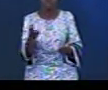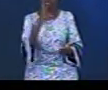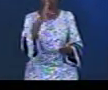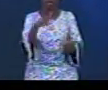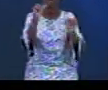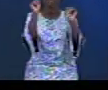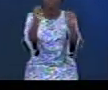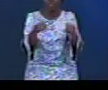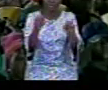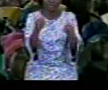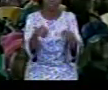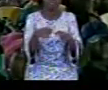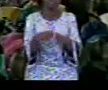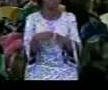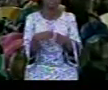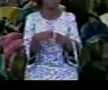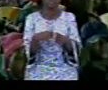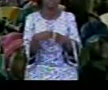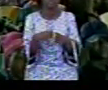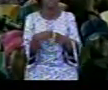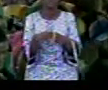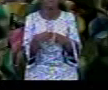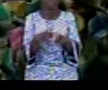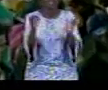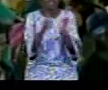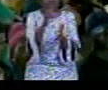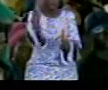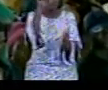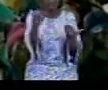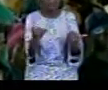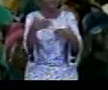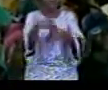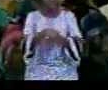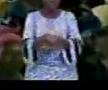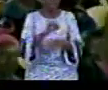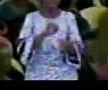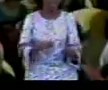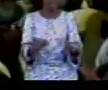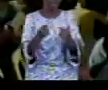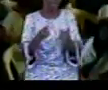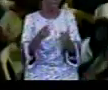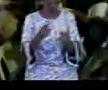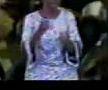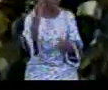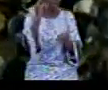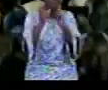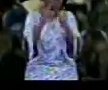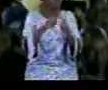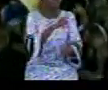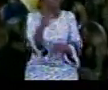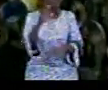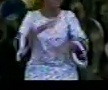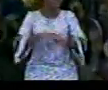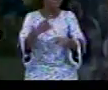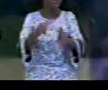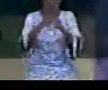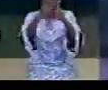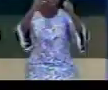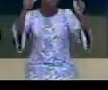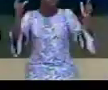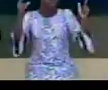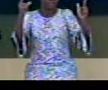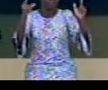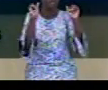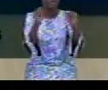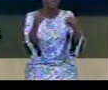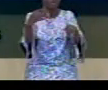are possible. That's why tonight I come talking to you on the great possibilities of